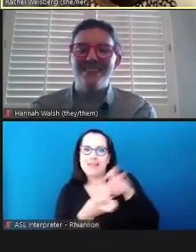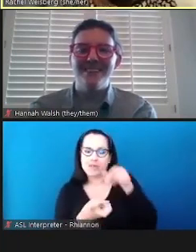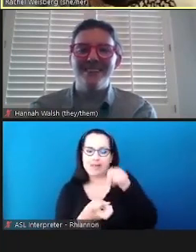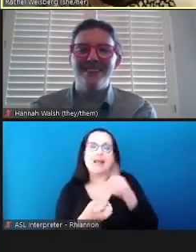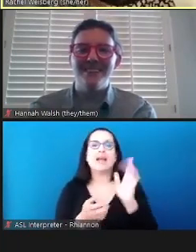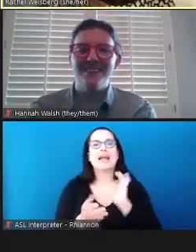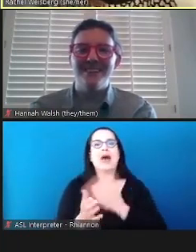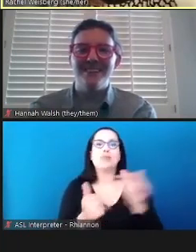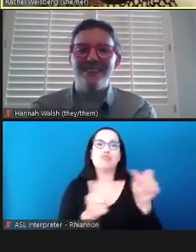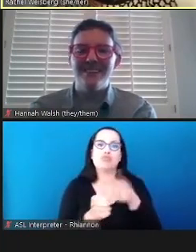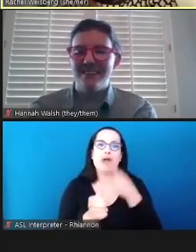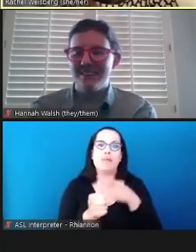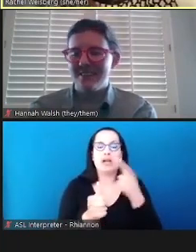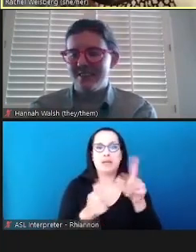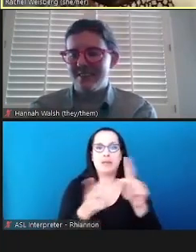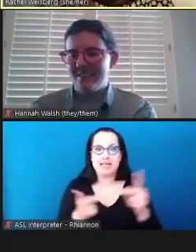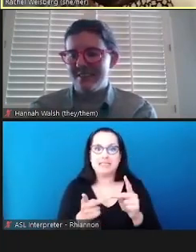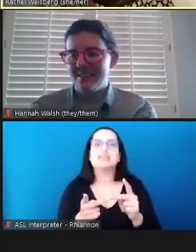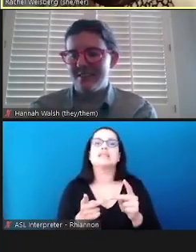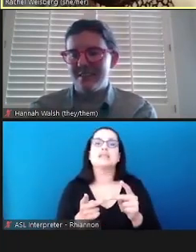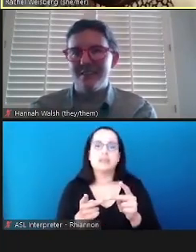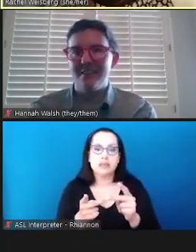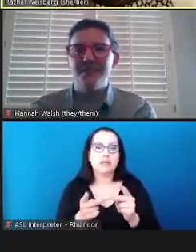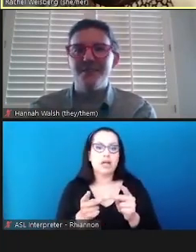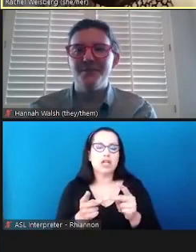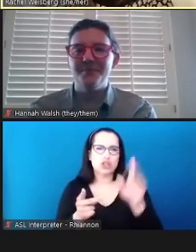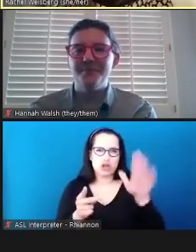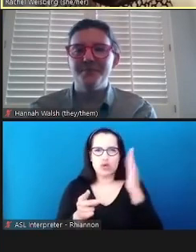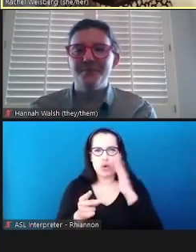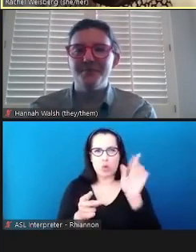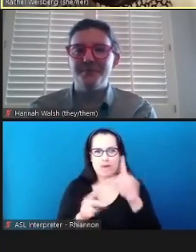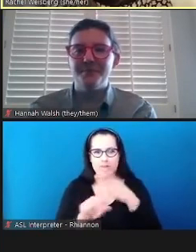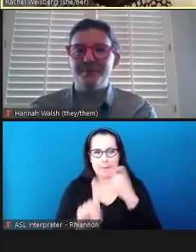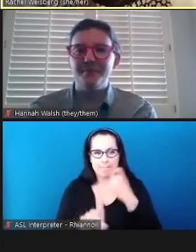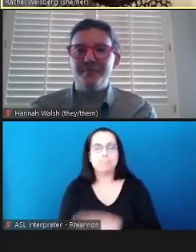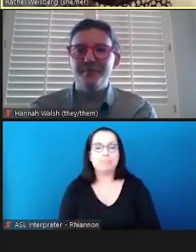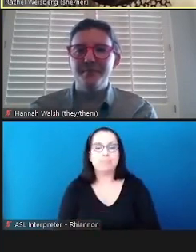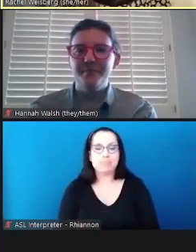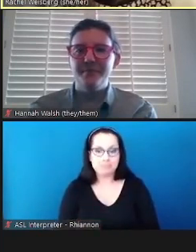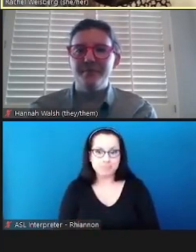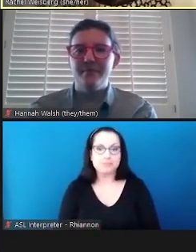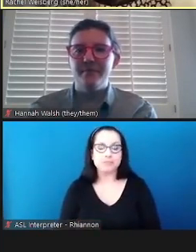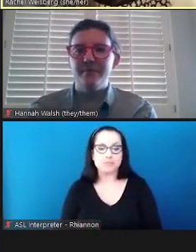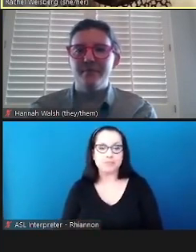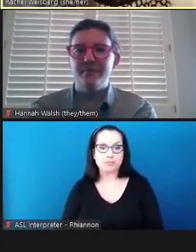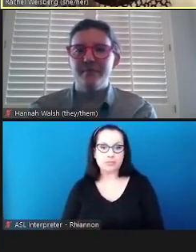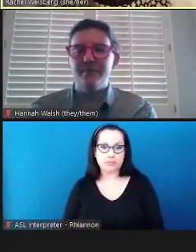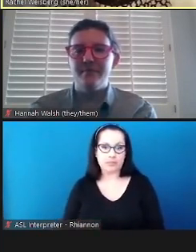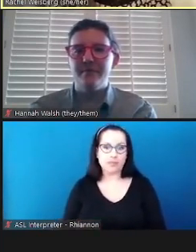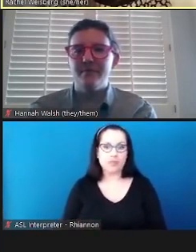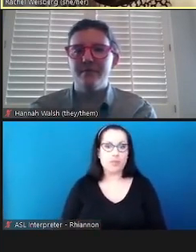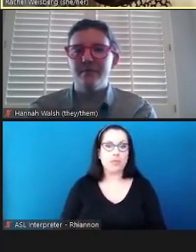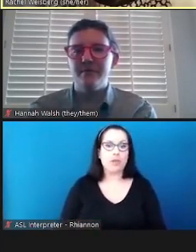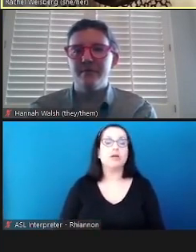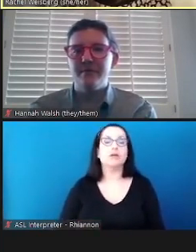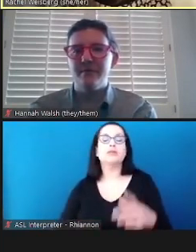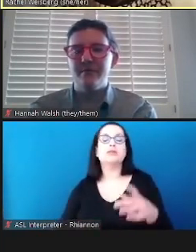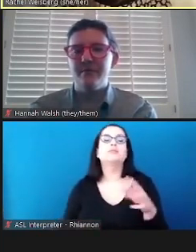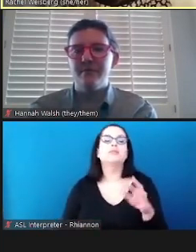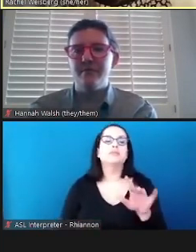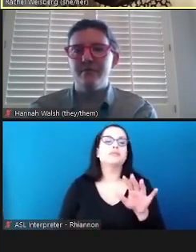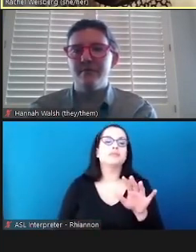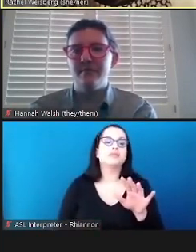source was, and to show, where we're getting this information. We know folks are